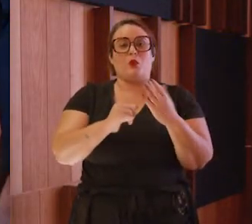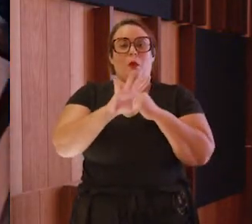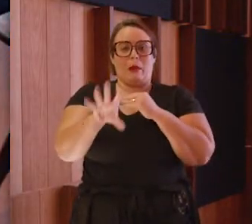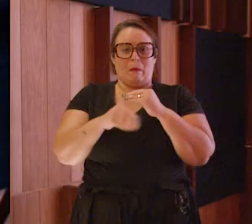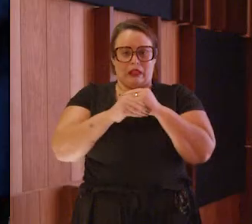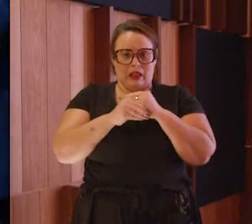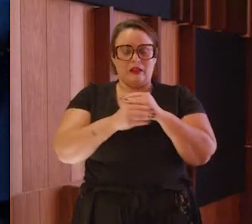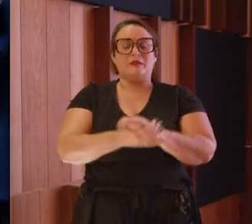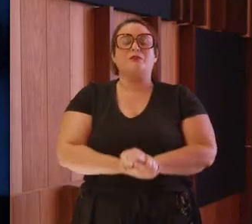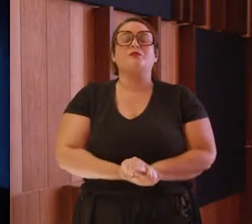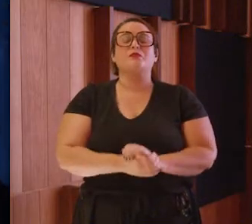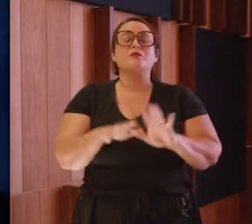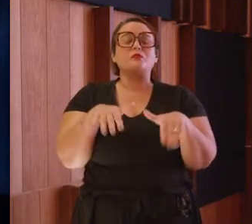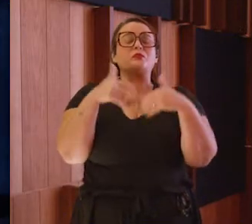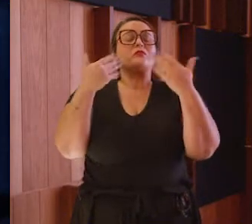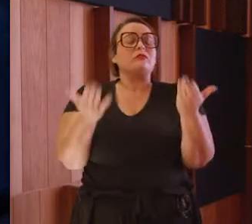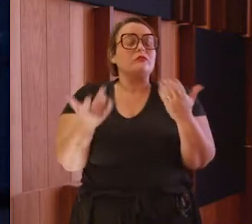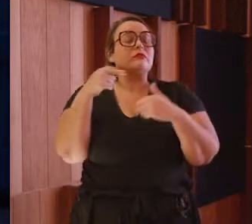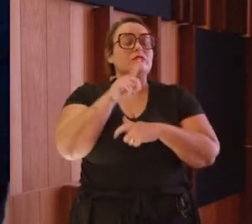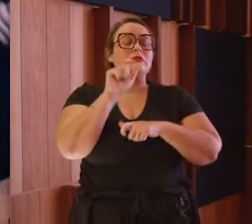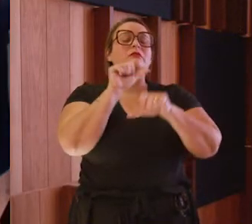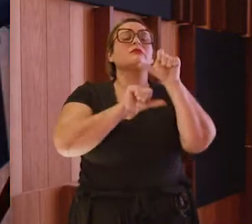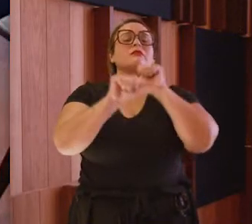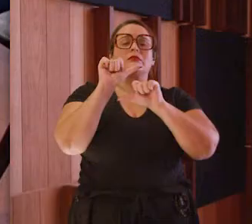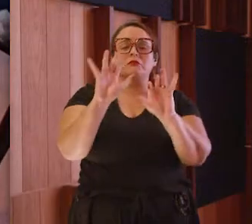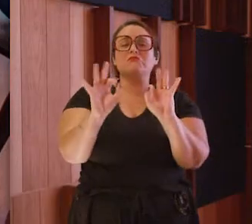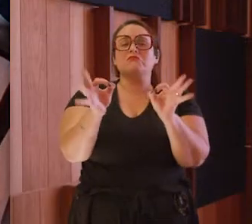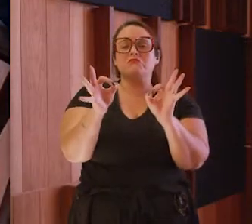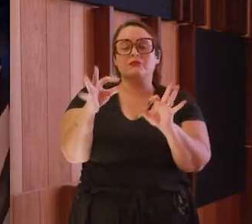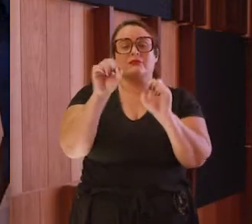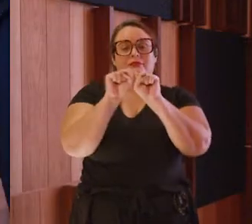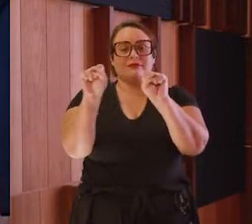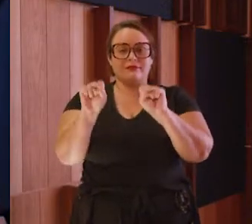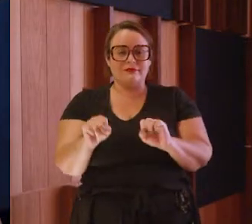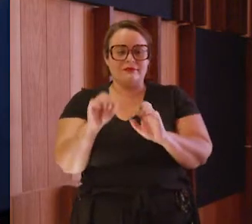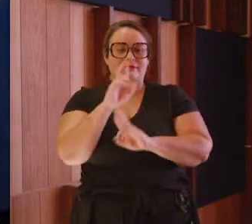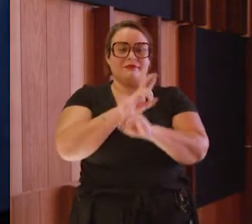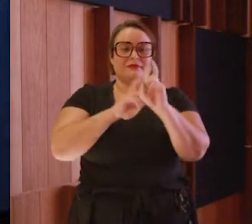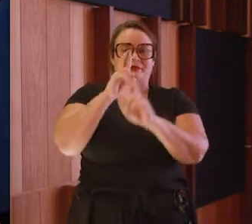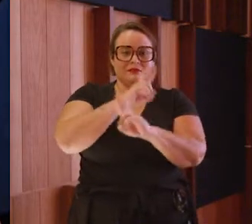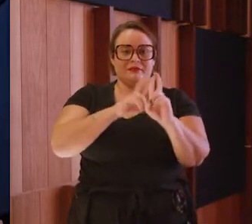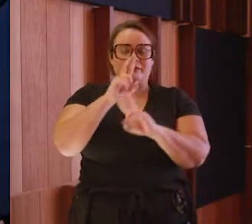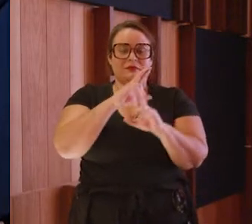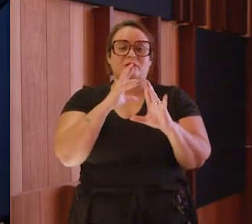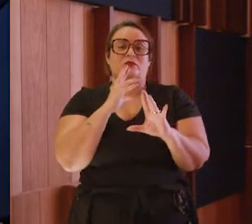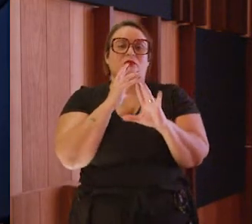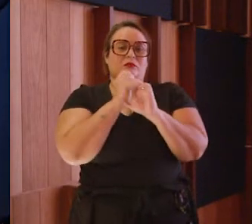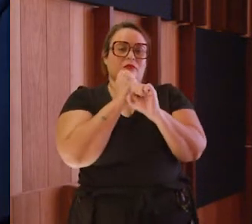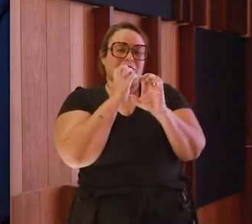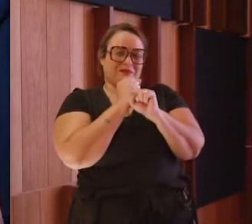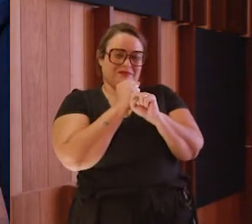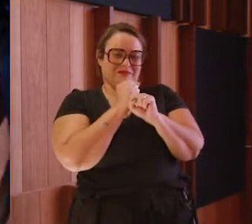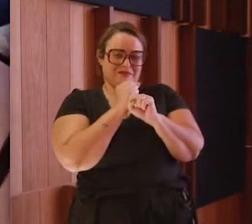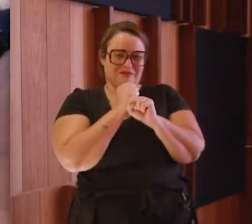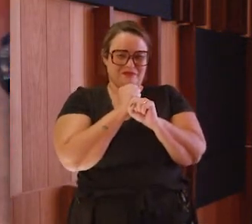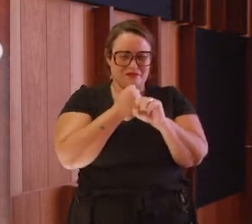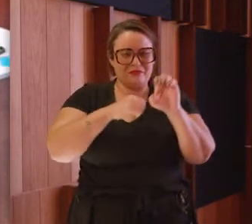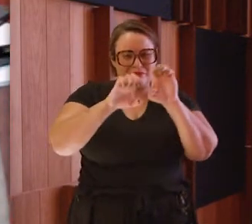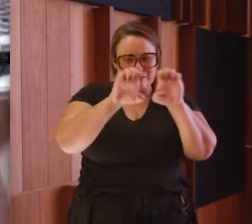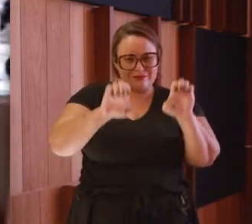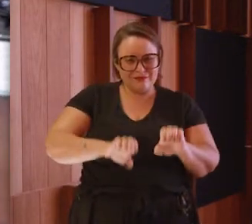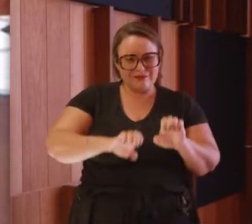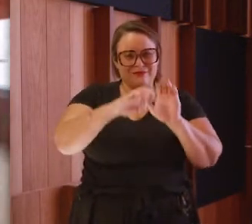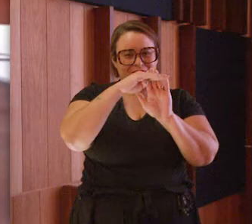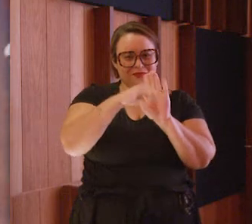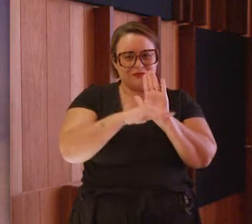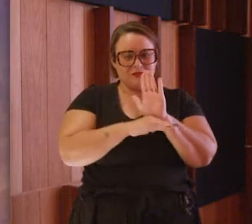of the ultimate parent entity. For purposes of the income inclusion rule, for purposes of the undertax profit rule, you have to use the financial accounting standard of the